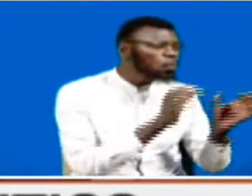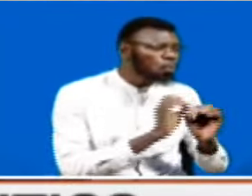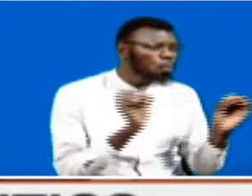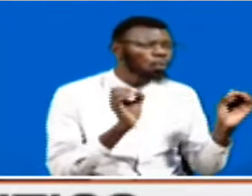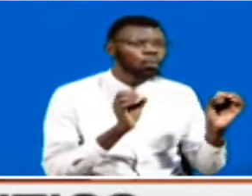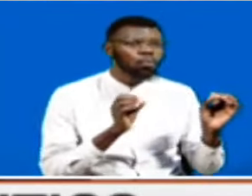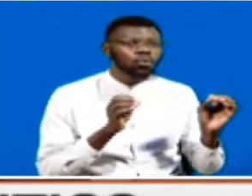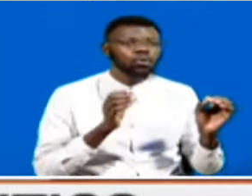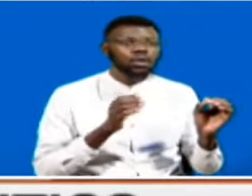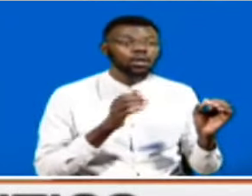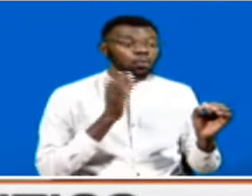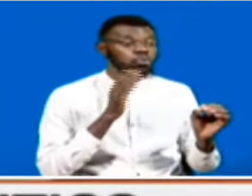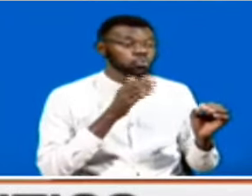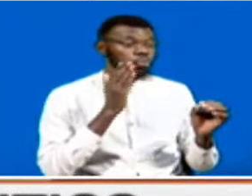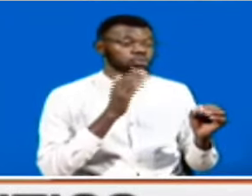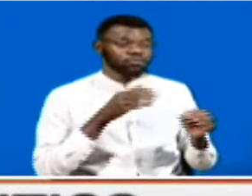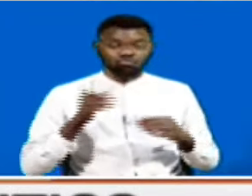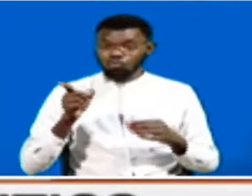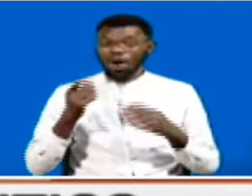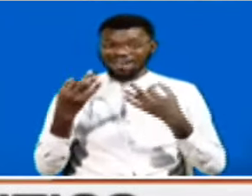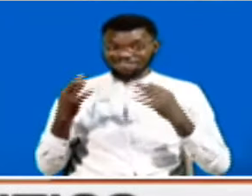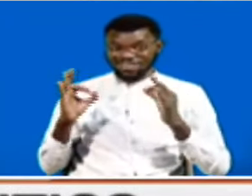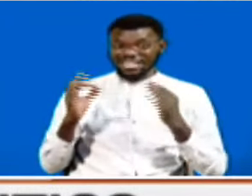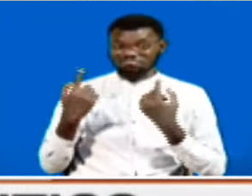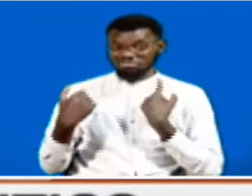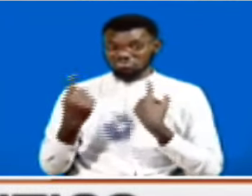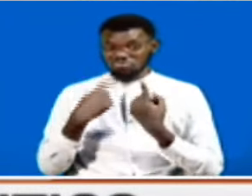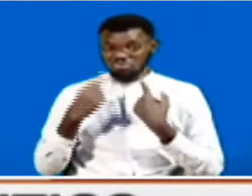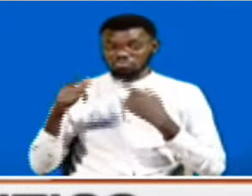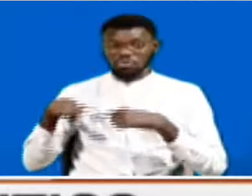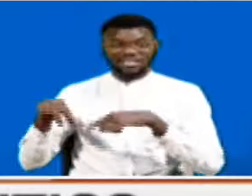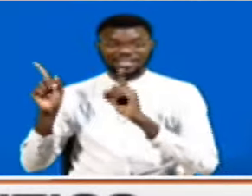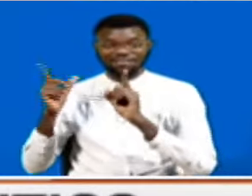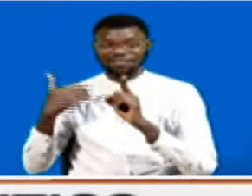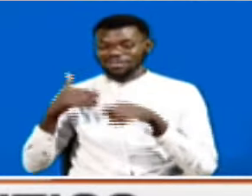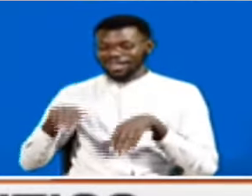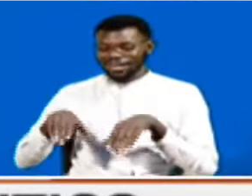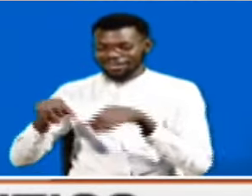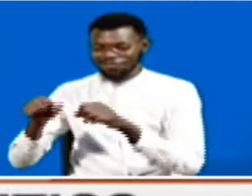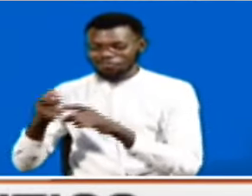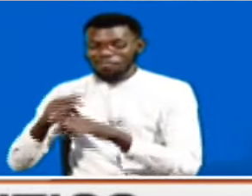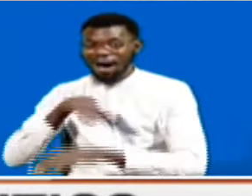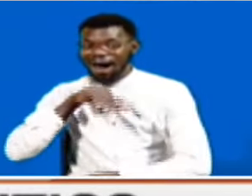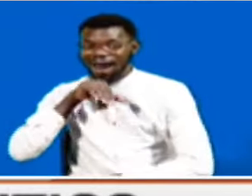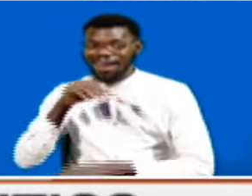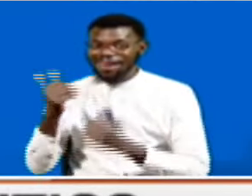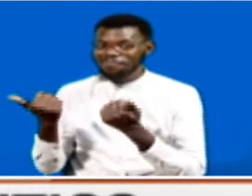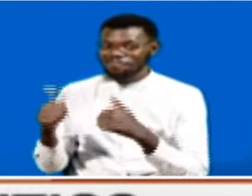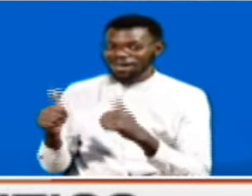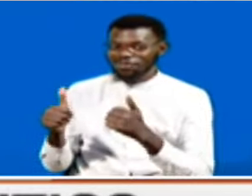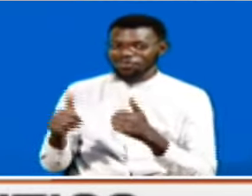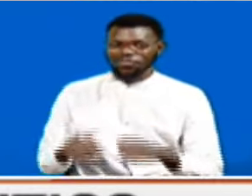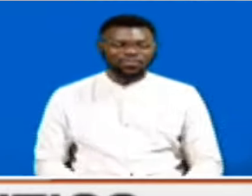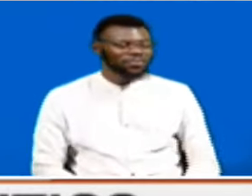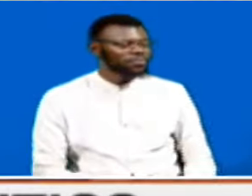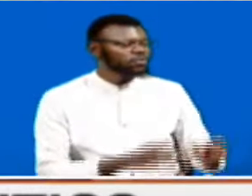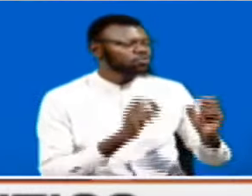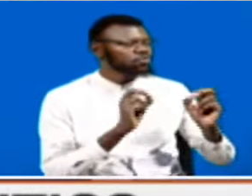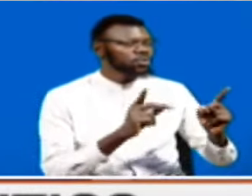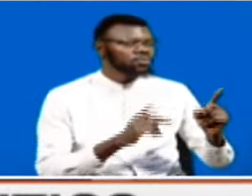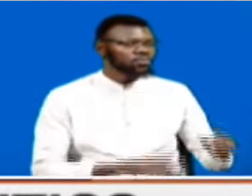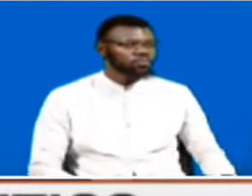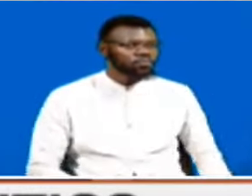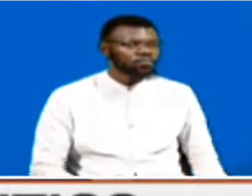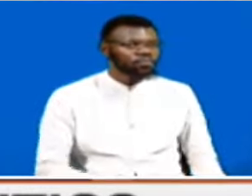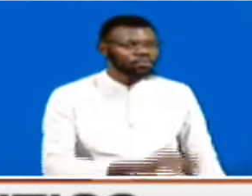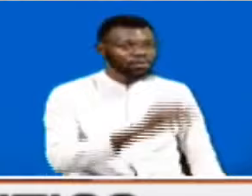talk yourself. You are free to talk. Yeah, you know. Yes. But Raila is not going anywhere. Yeah. But tell me, is the